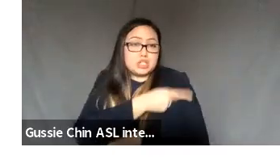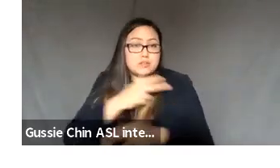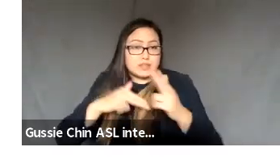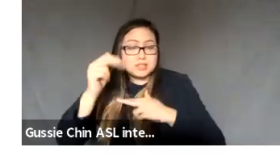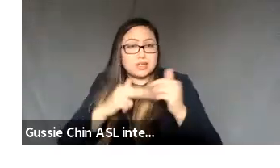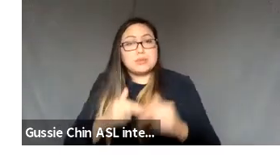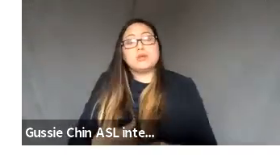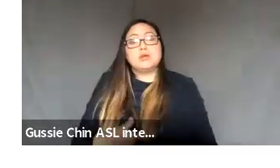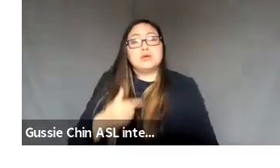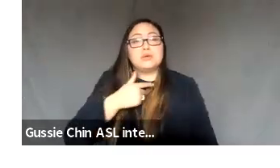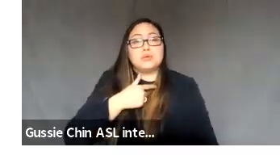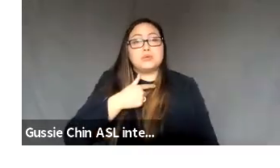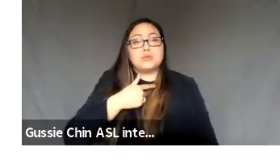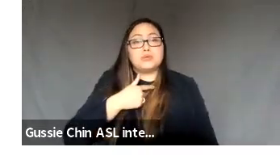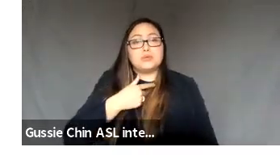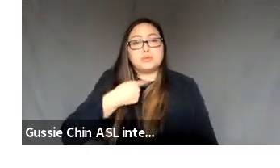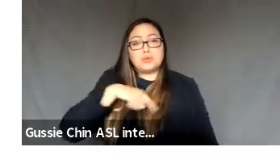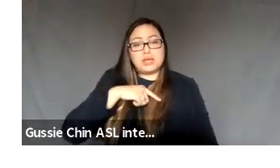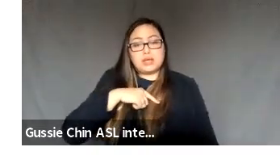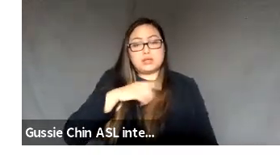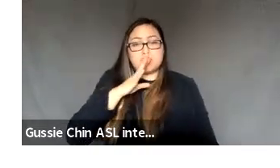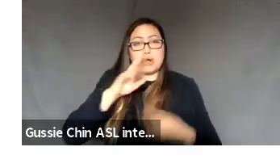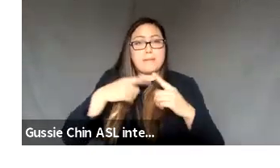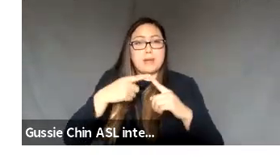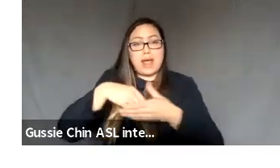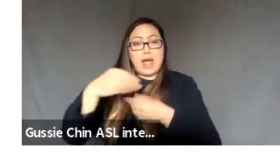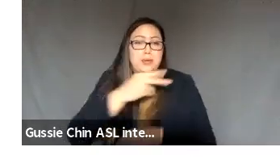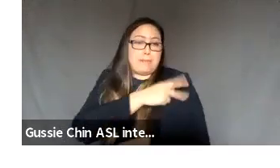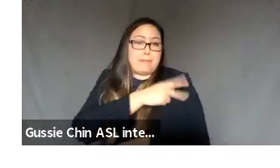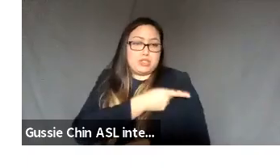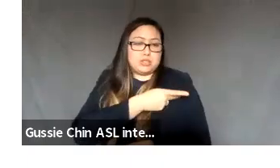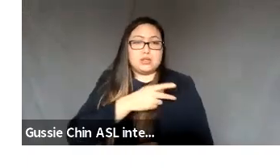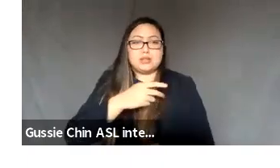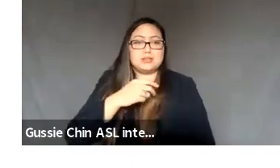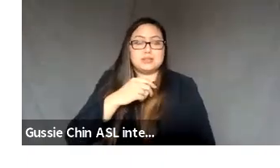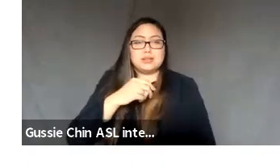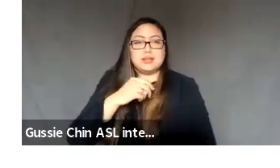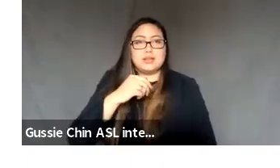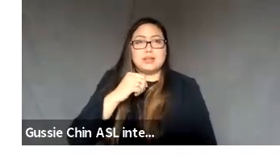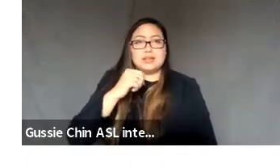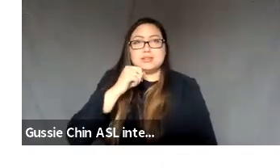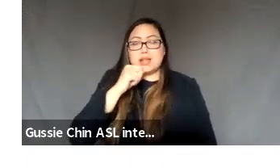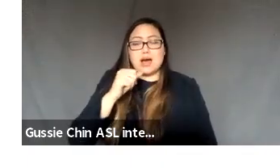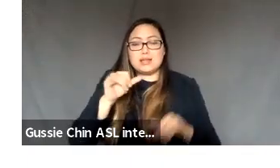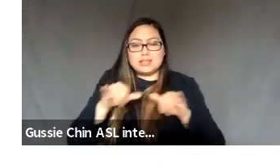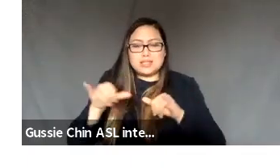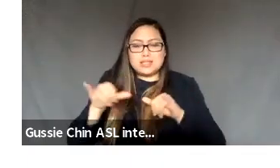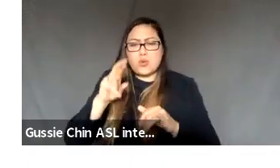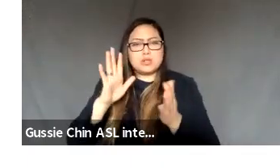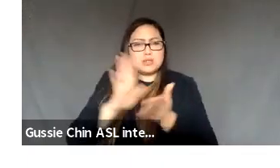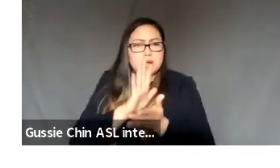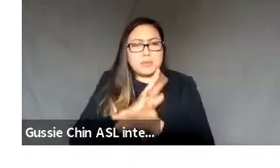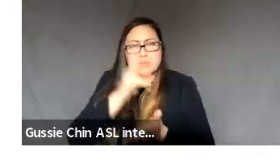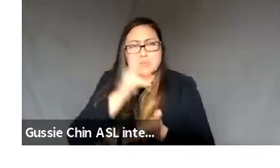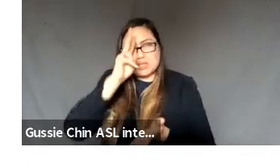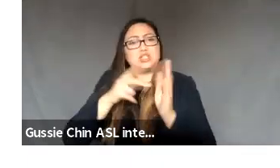about the term outpatient, it's not defined in the standards, okay, or the document, but it's intended to cover